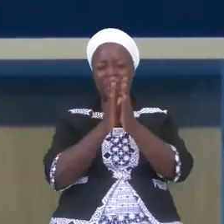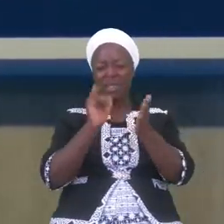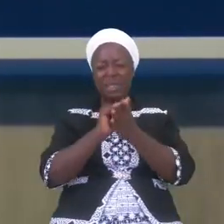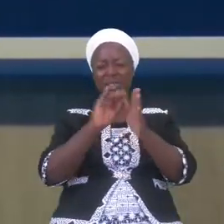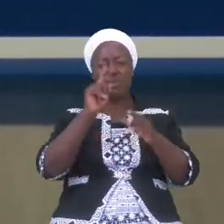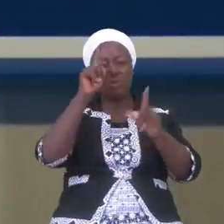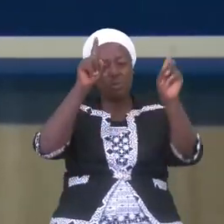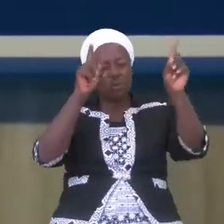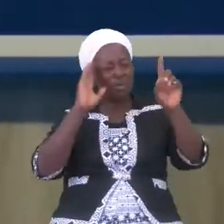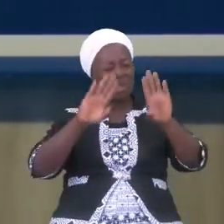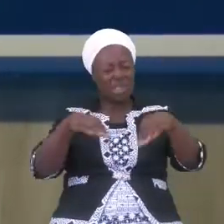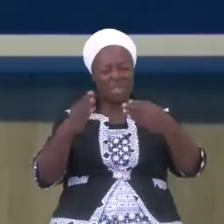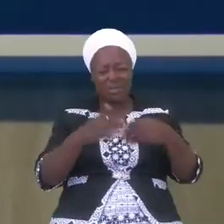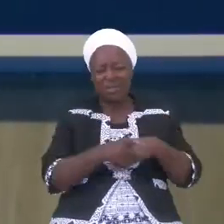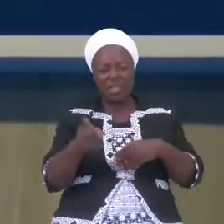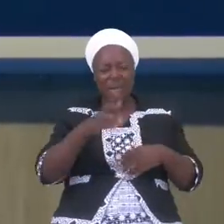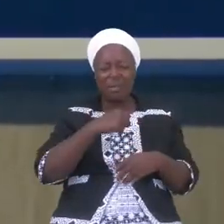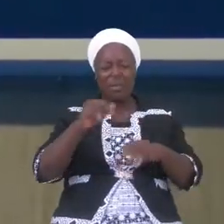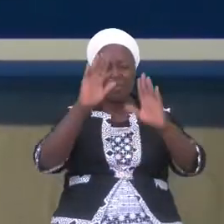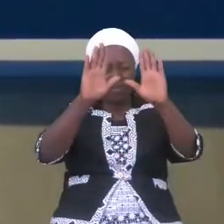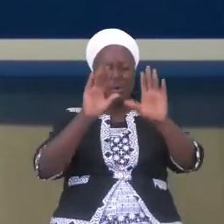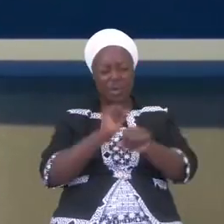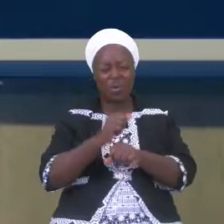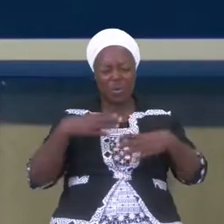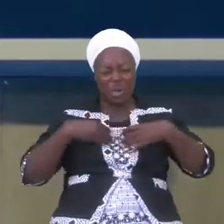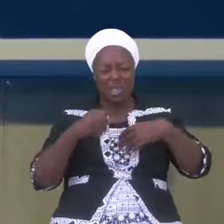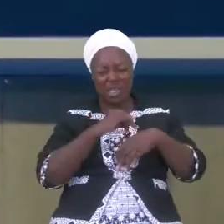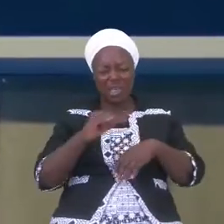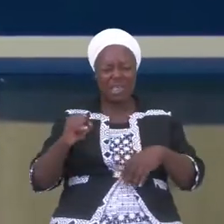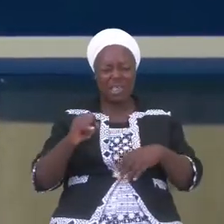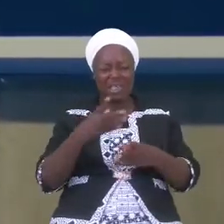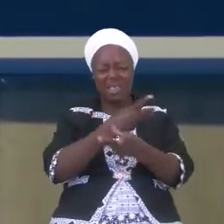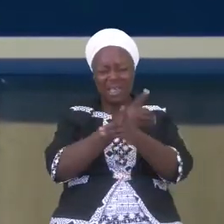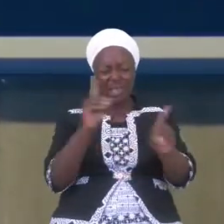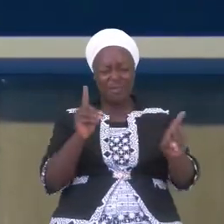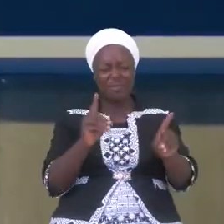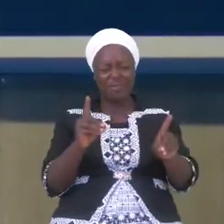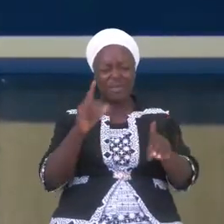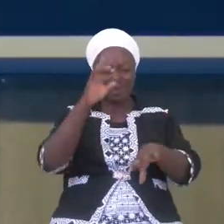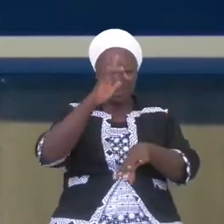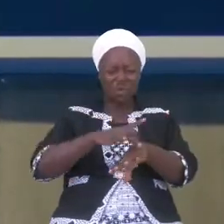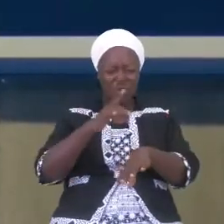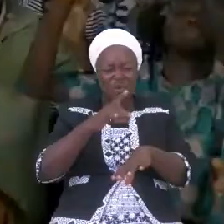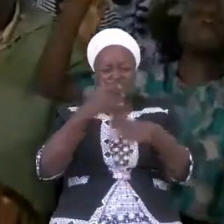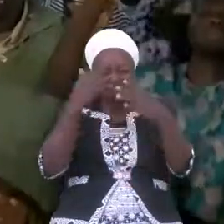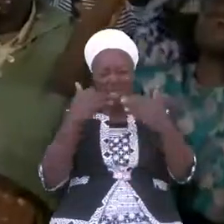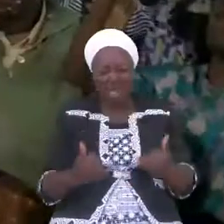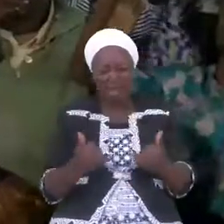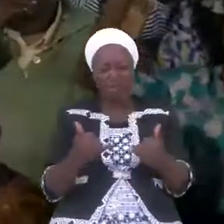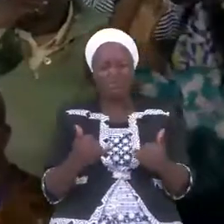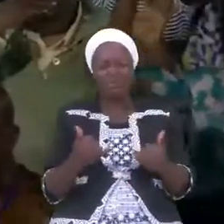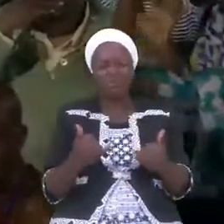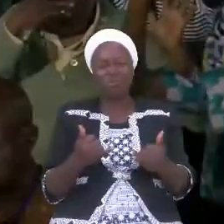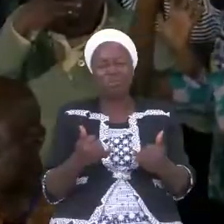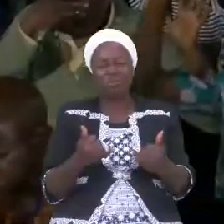them a miracle, healing, deliverance touch right now.